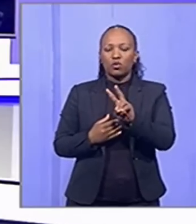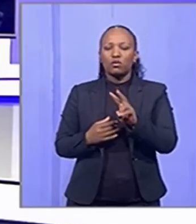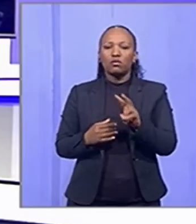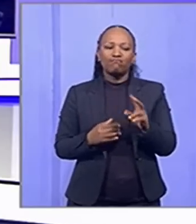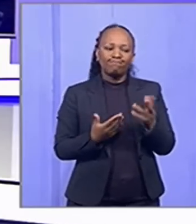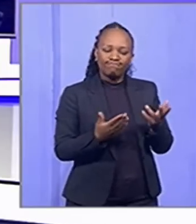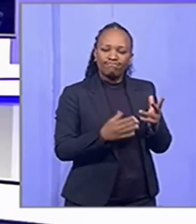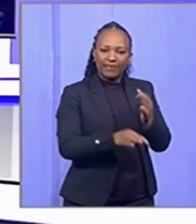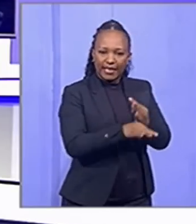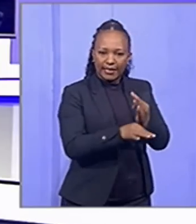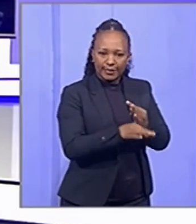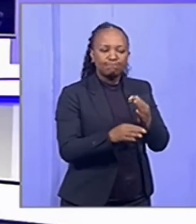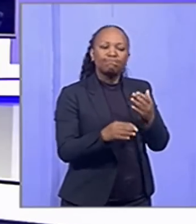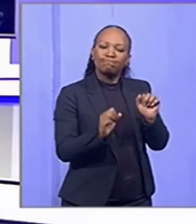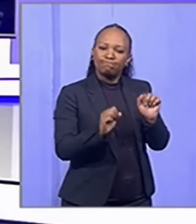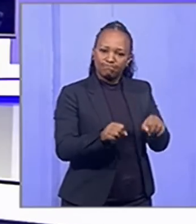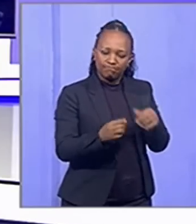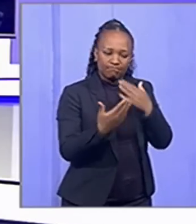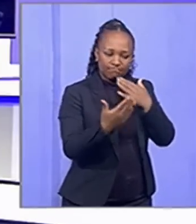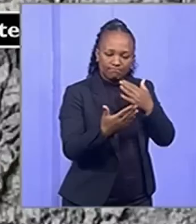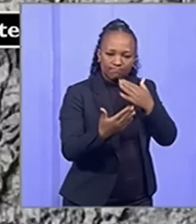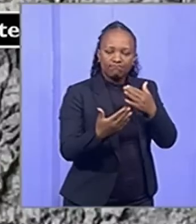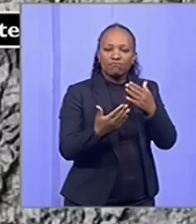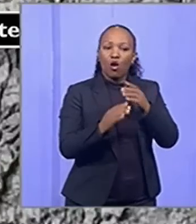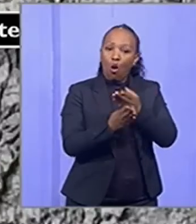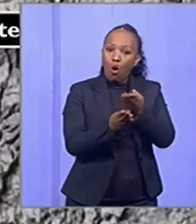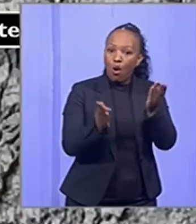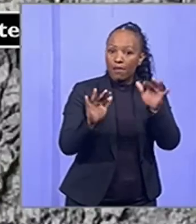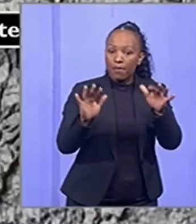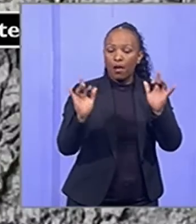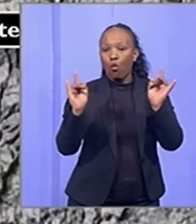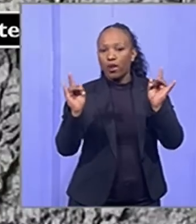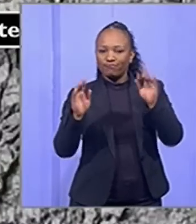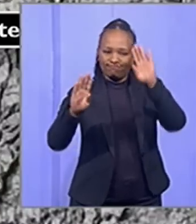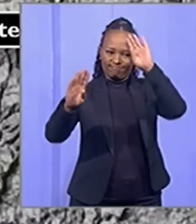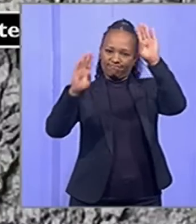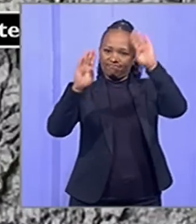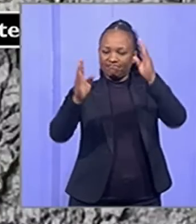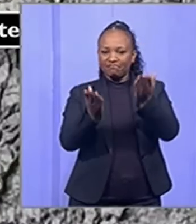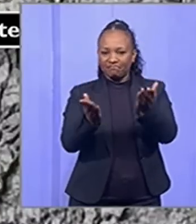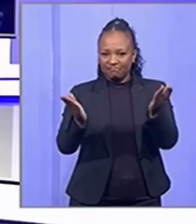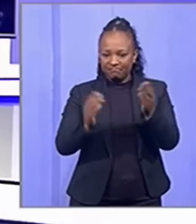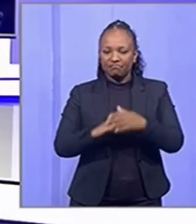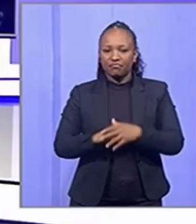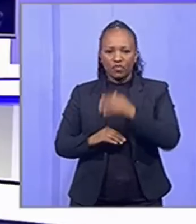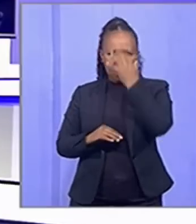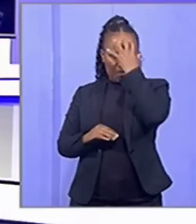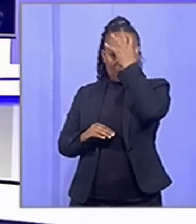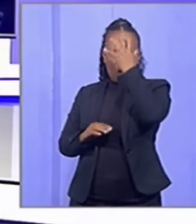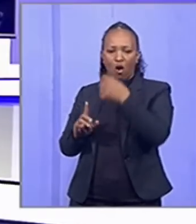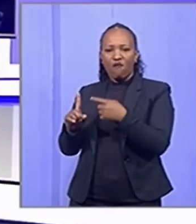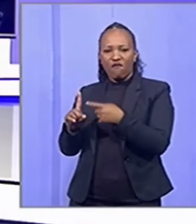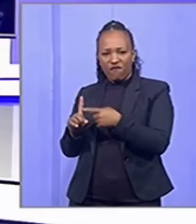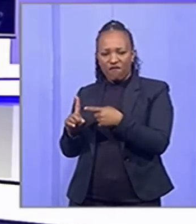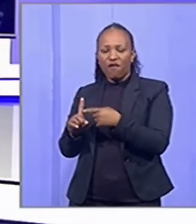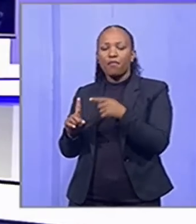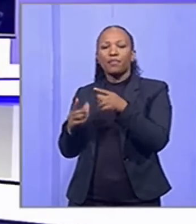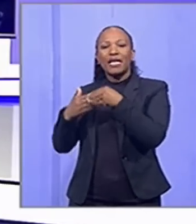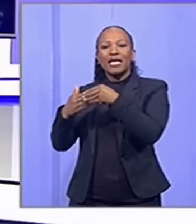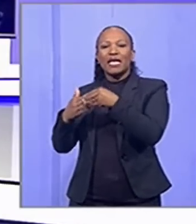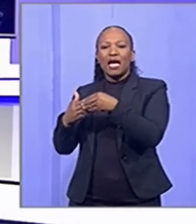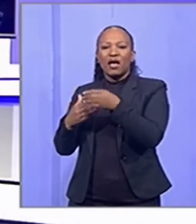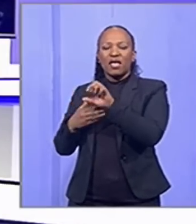re kenke monyetlana ke di beditse ba boedi bohle ba thulaganyo ya gago. Prof moetapele wa EFF o re sena